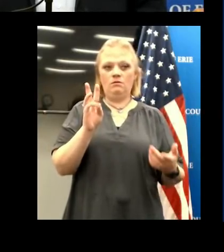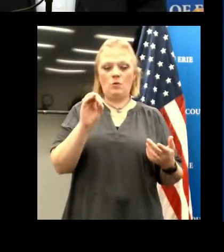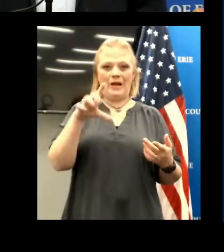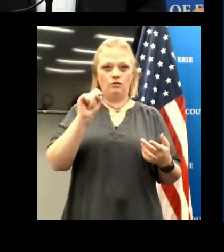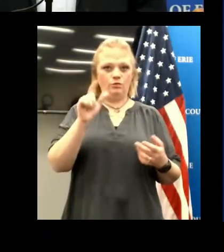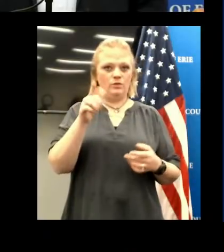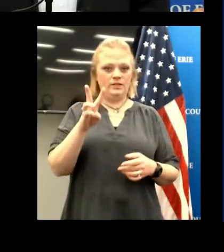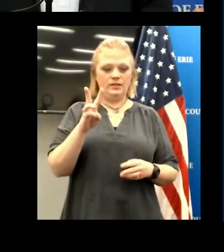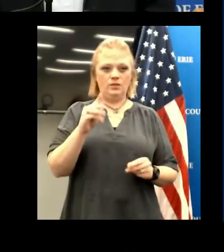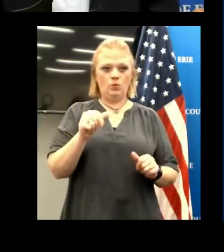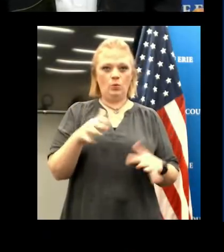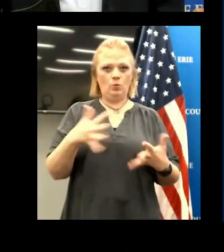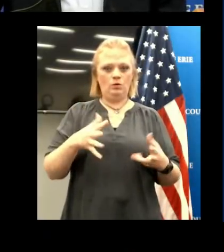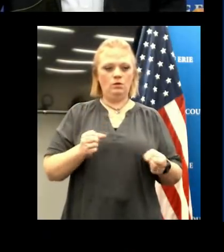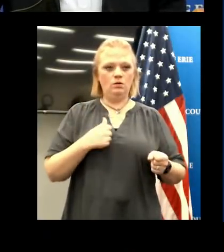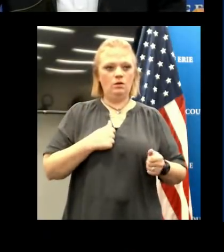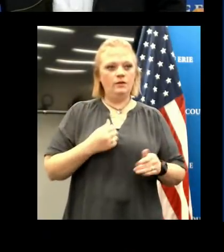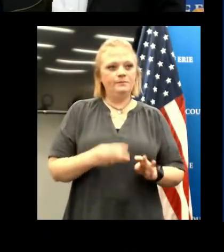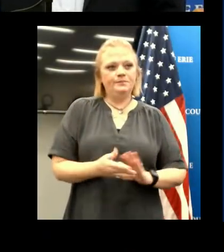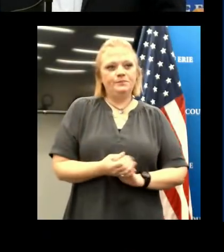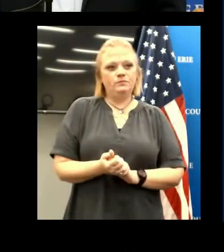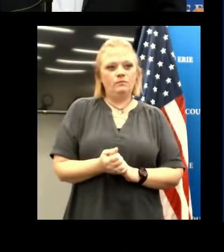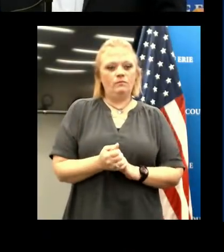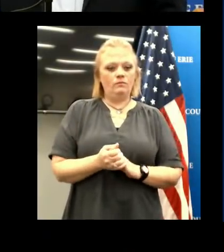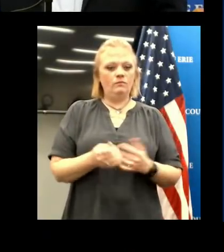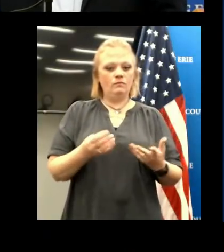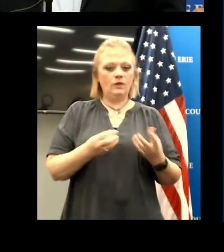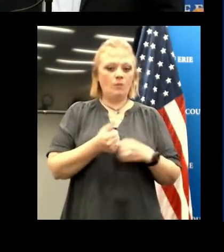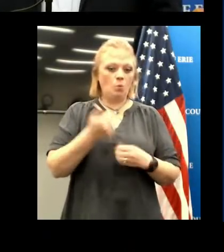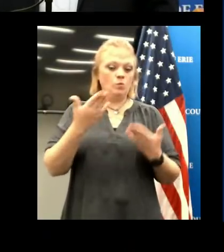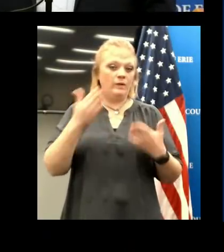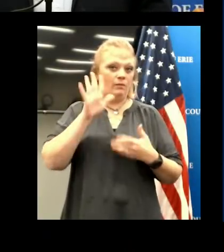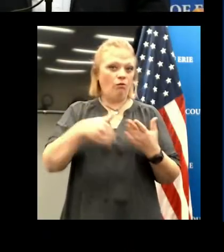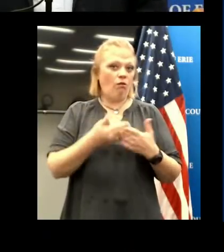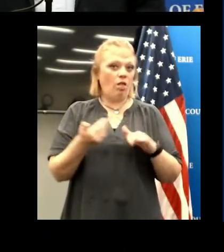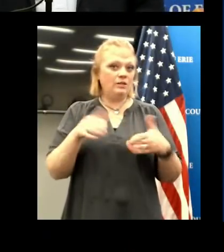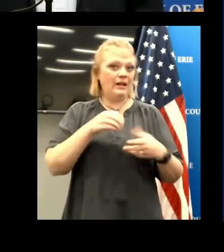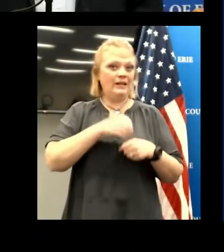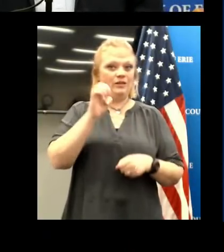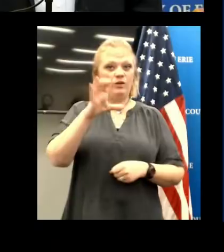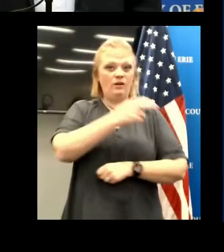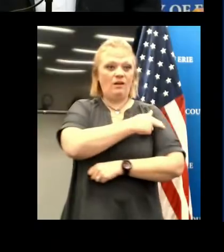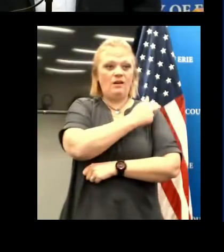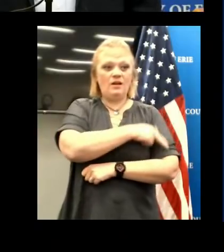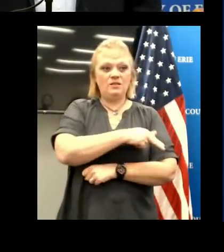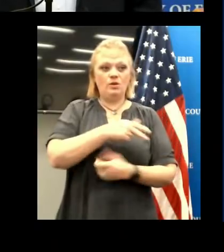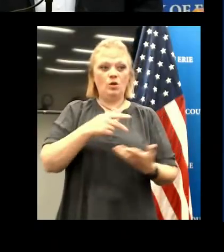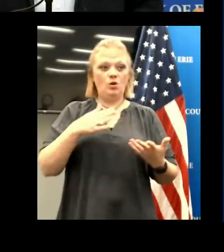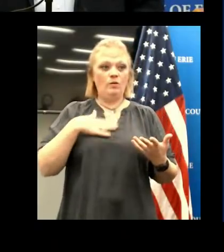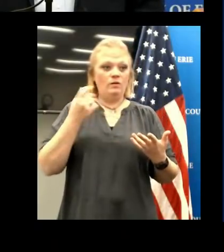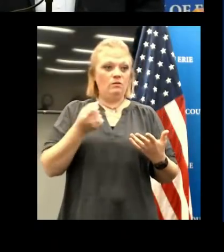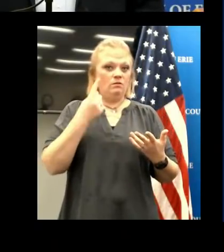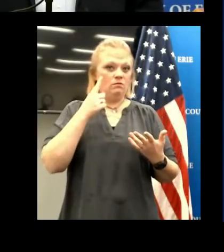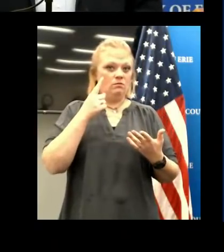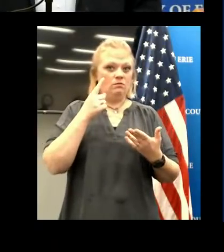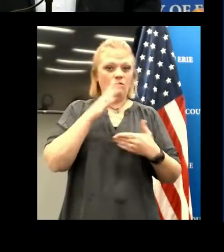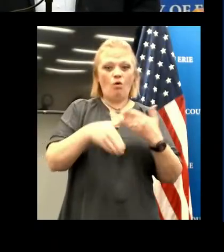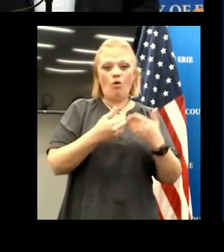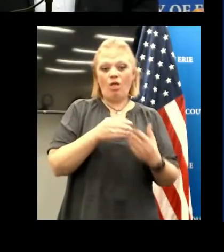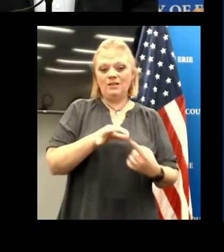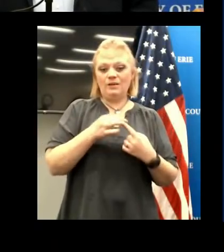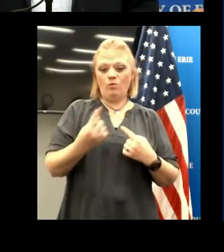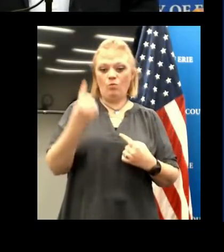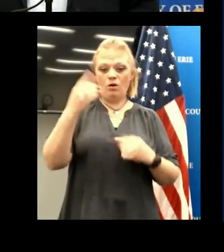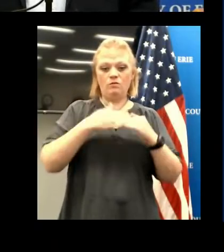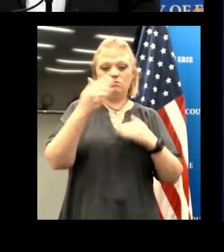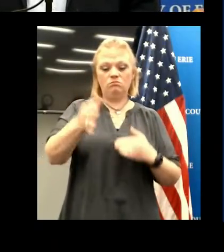not all, died in a Erie County Hospital. It's my understanding that all but one was over the age